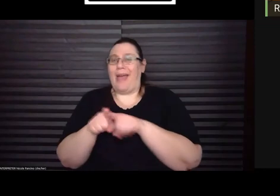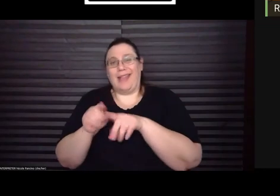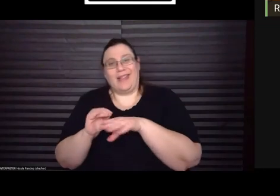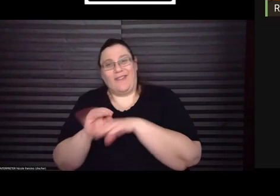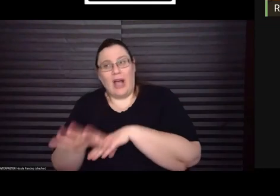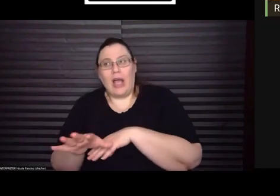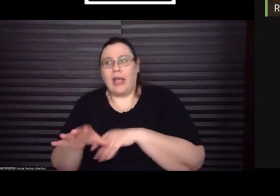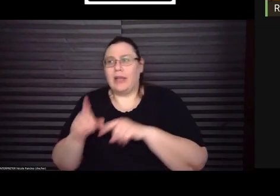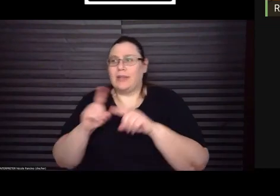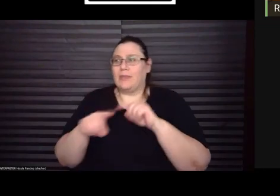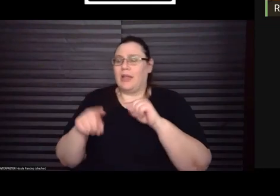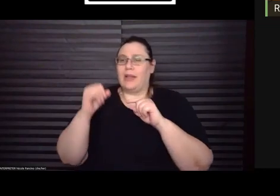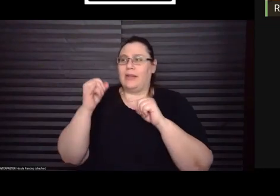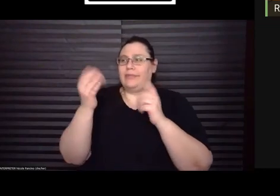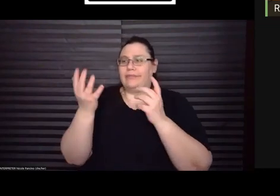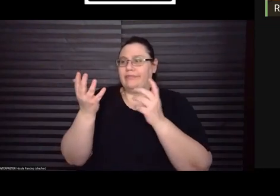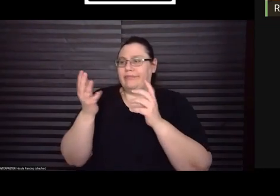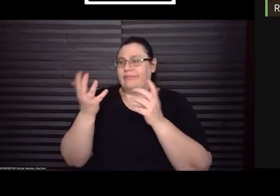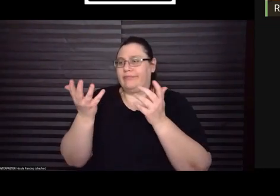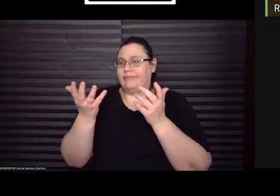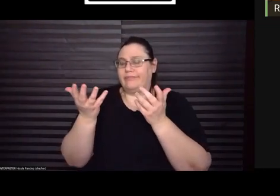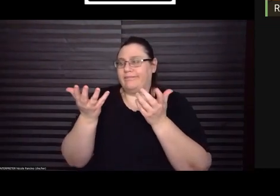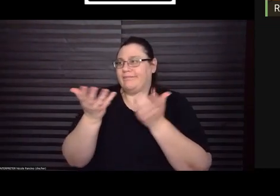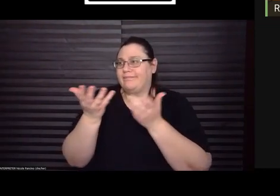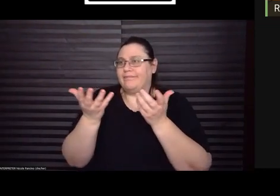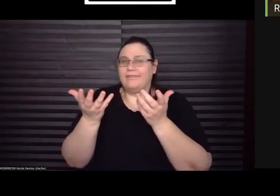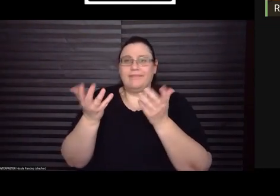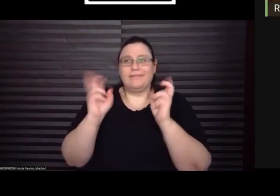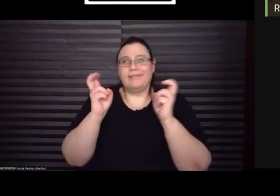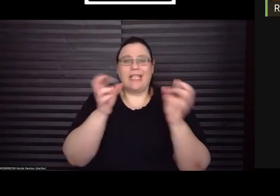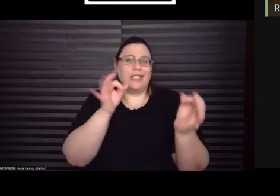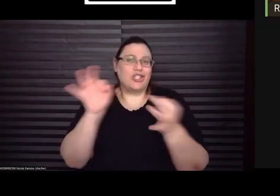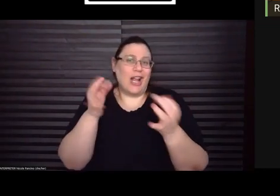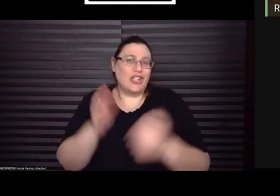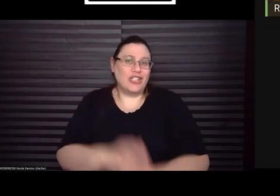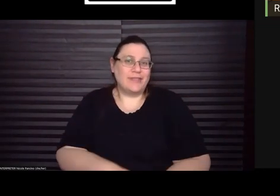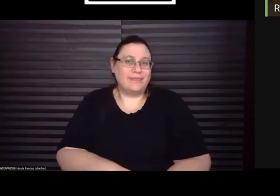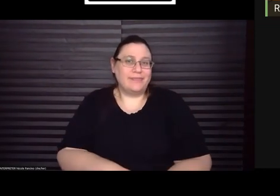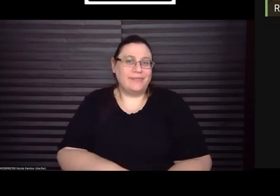as advice, but as just like, you know, a distraction.